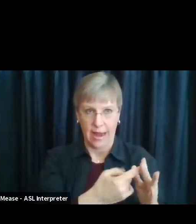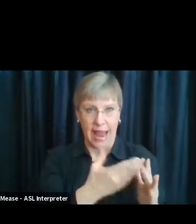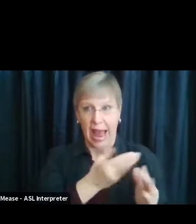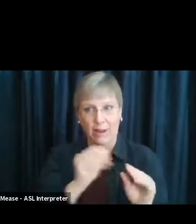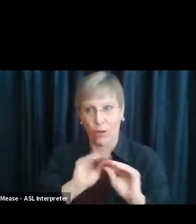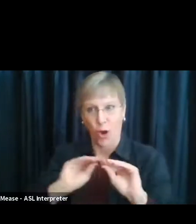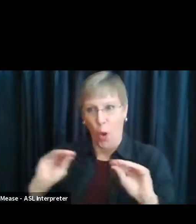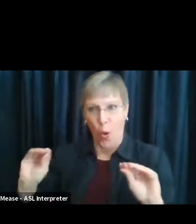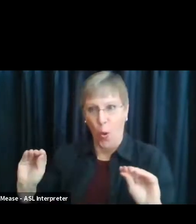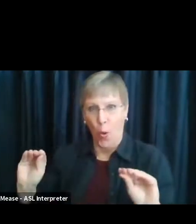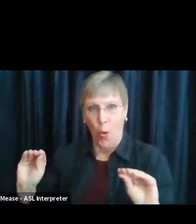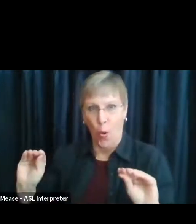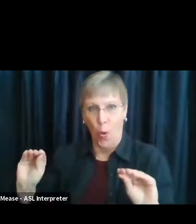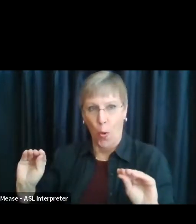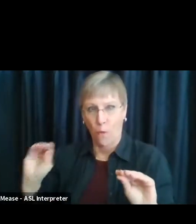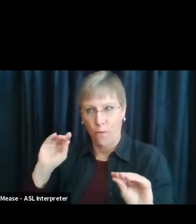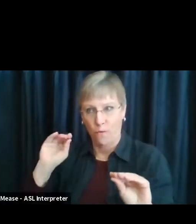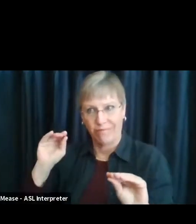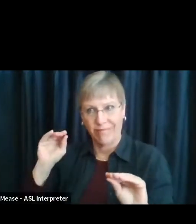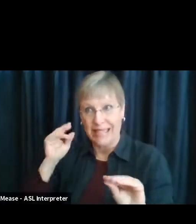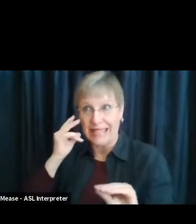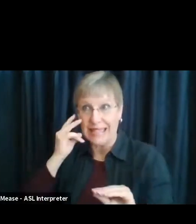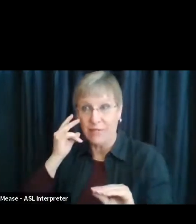no seeable end.